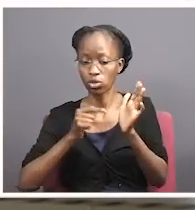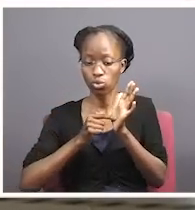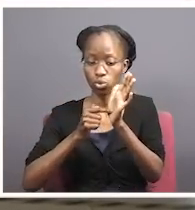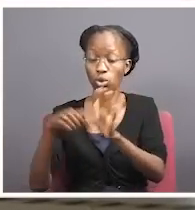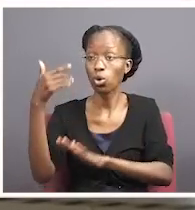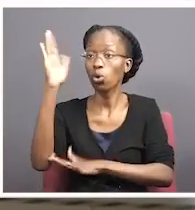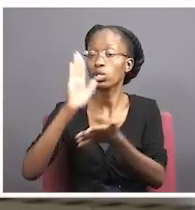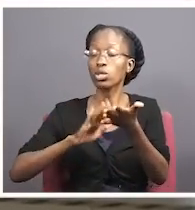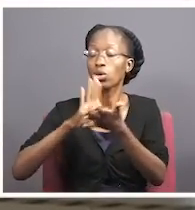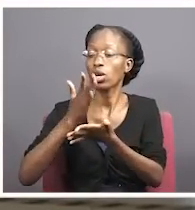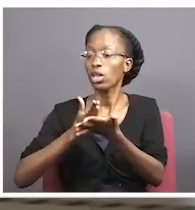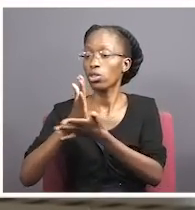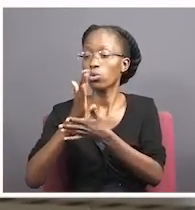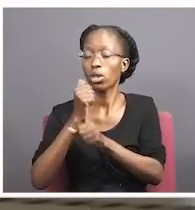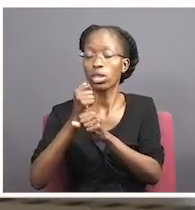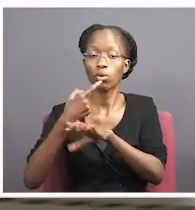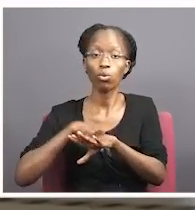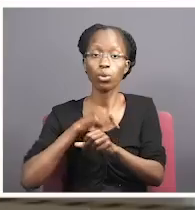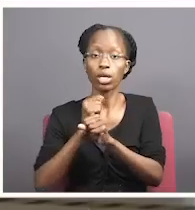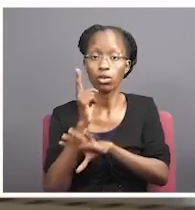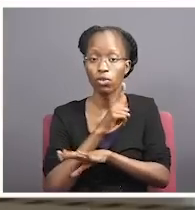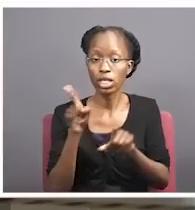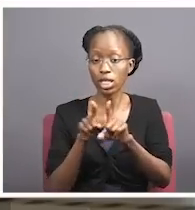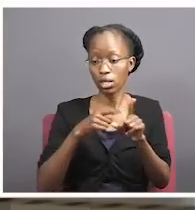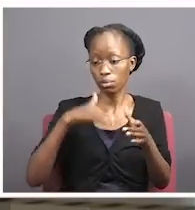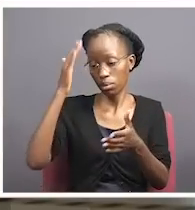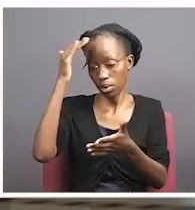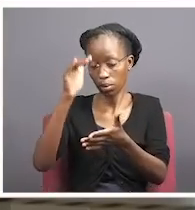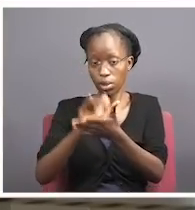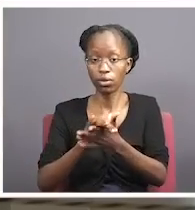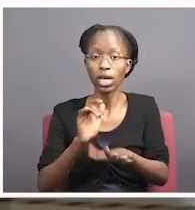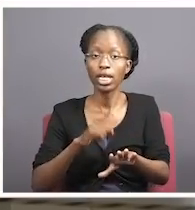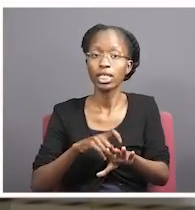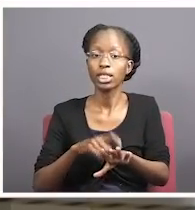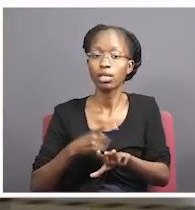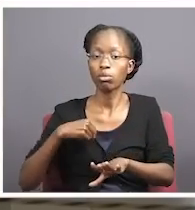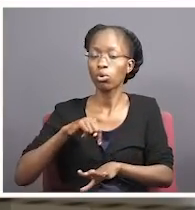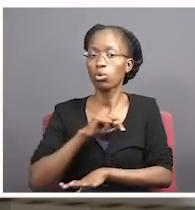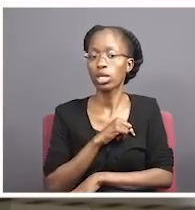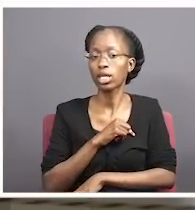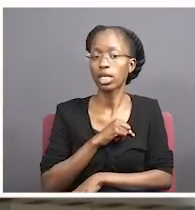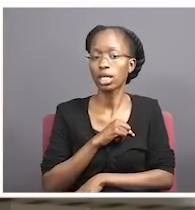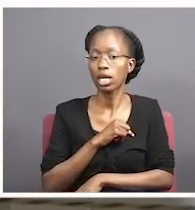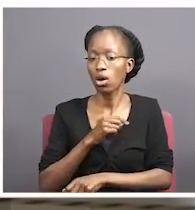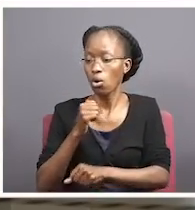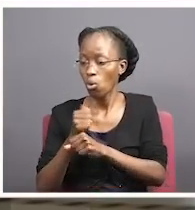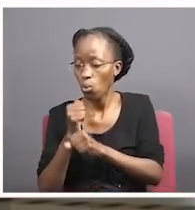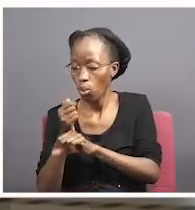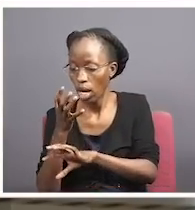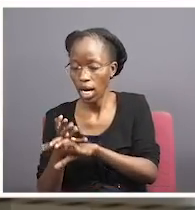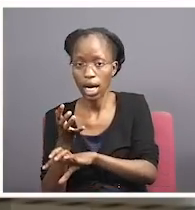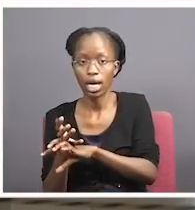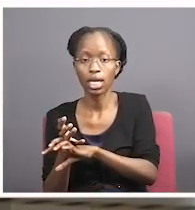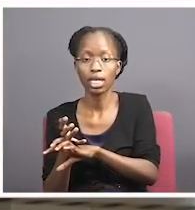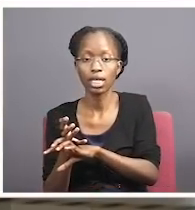radiate God's glory through the work that we do. And I believe that when we put